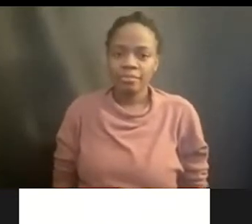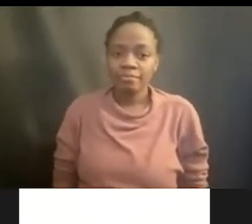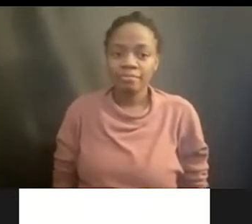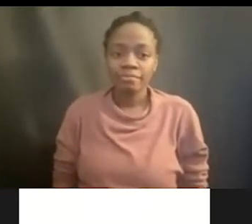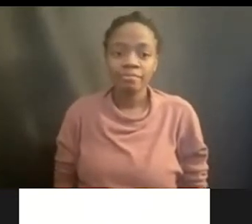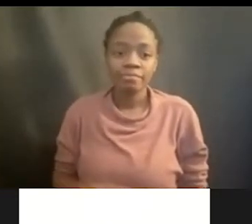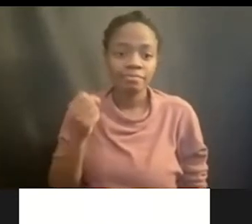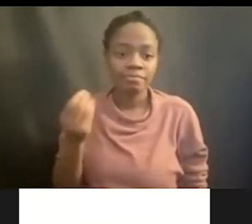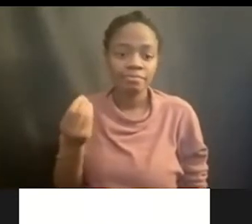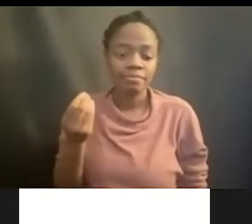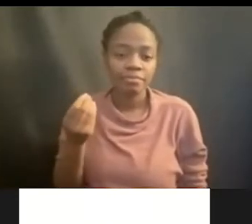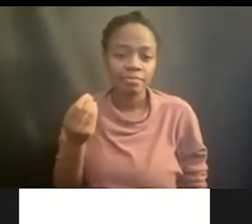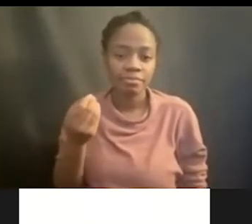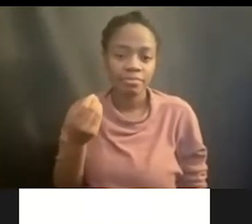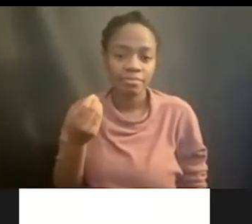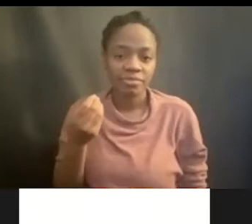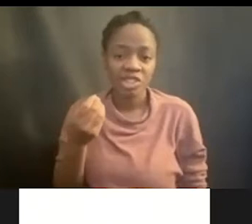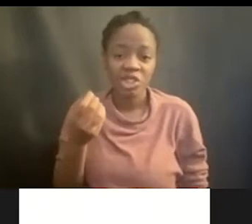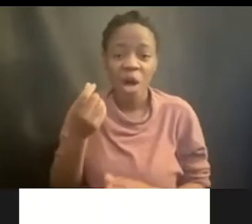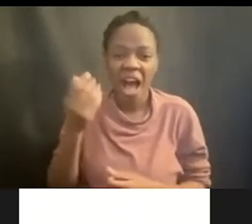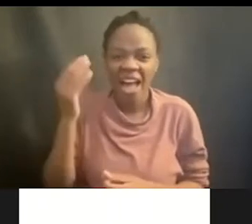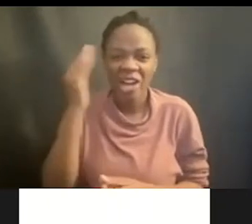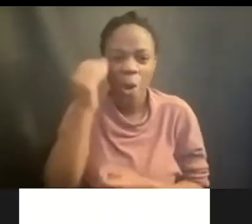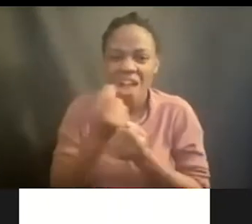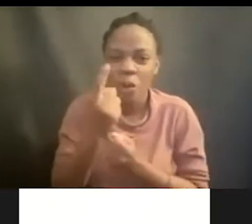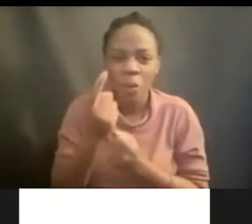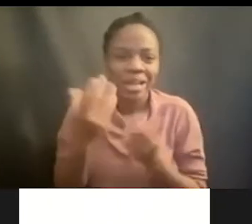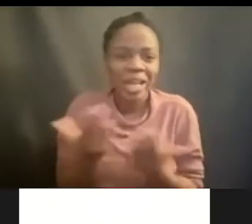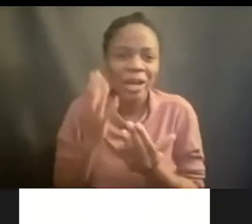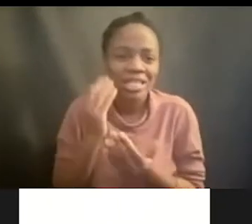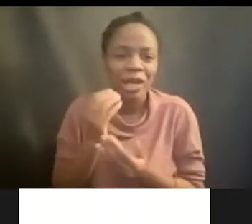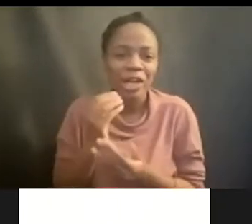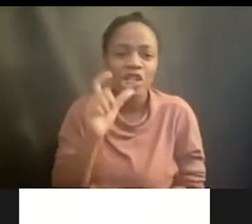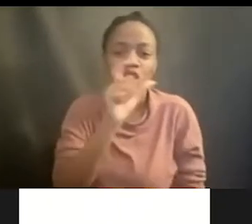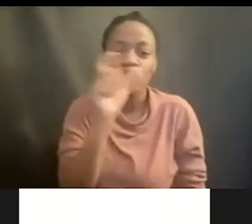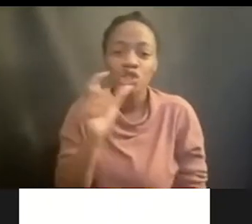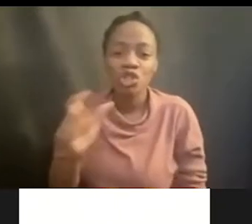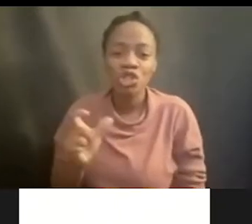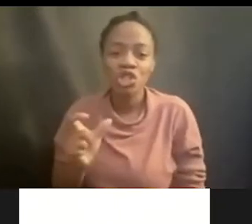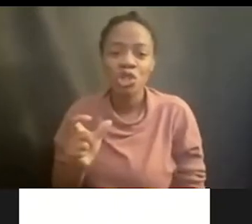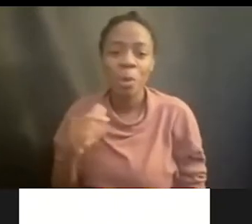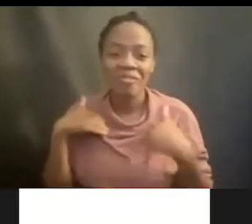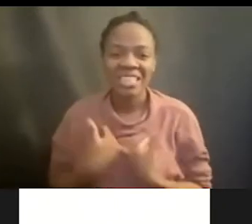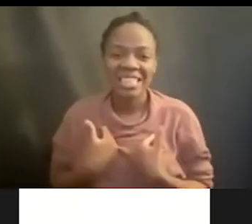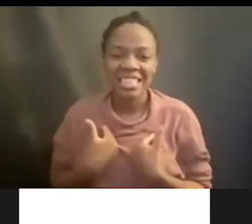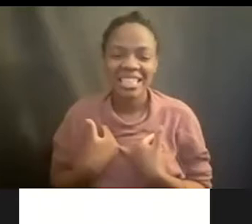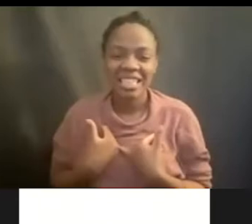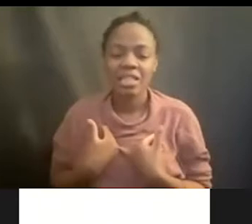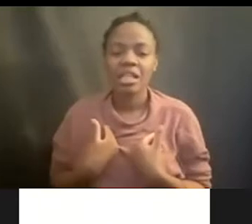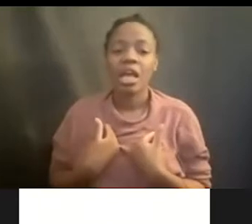I'm pretty sure everyone here gets Zoom fatigue. I get it a lot because we're in back-to-back Zoom